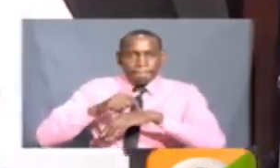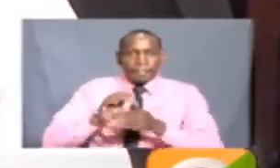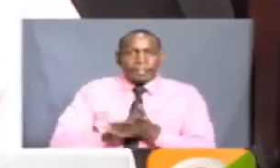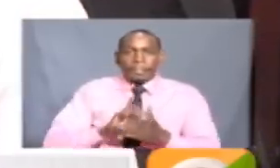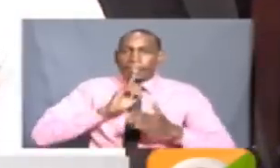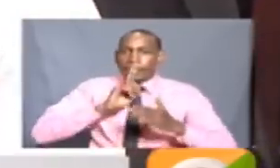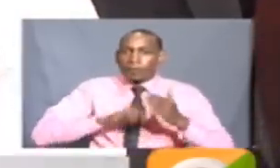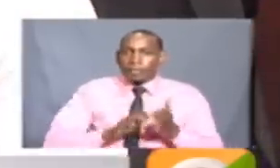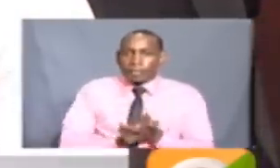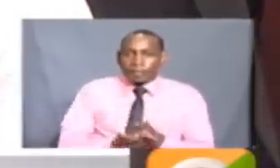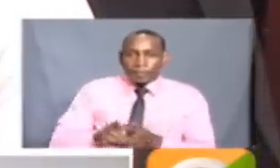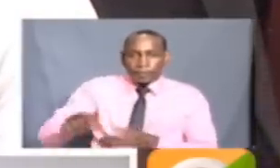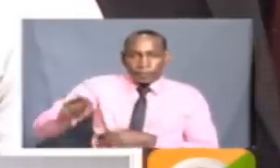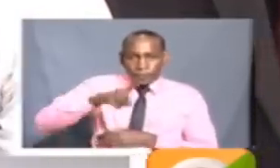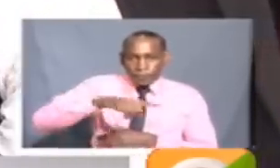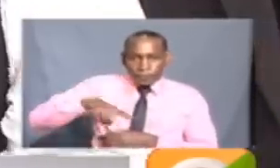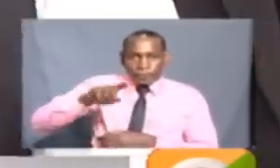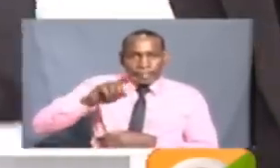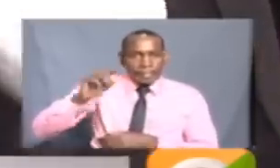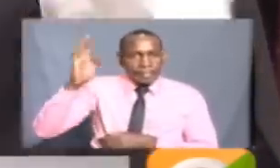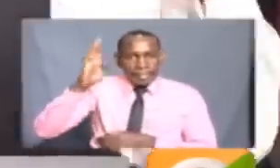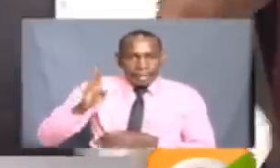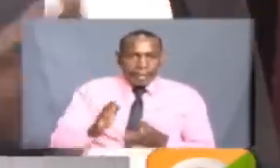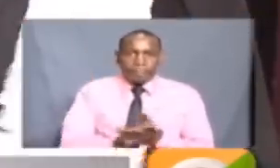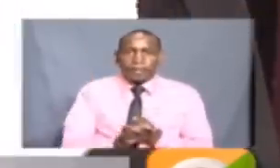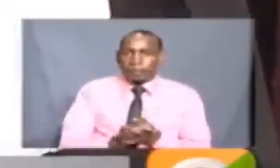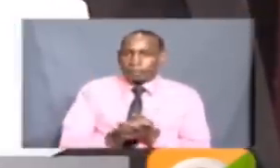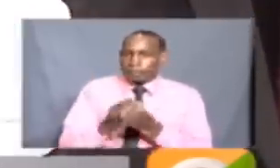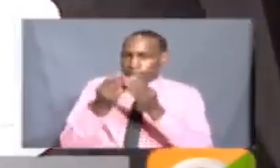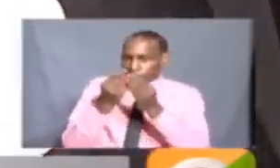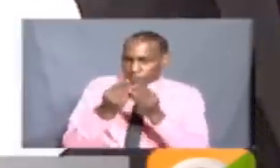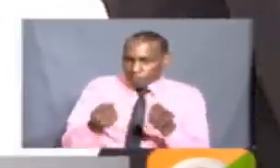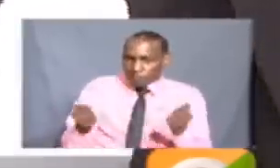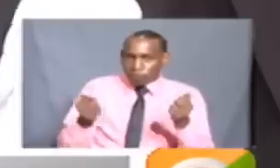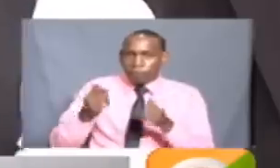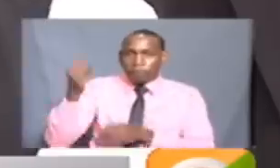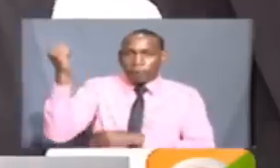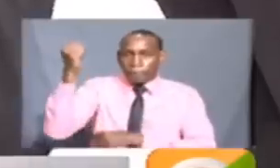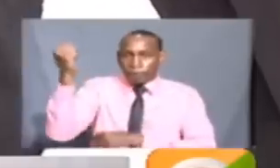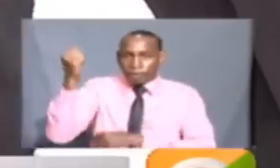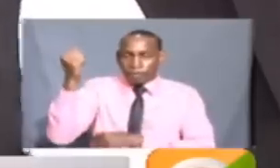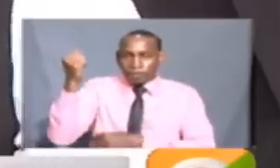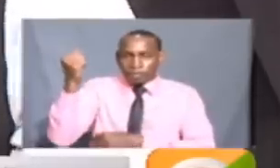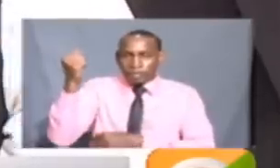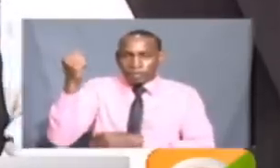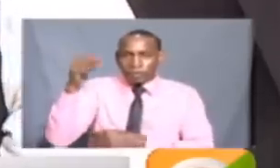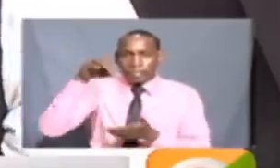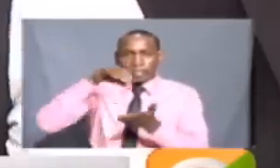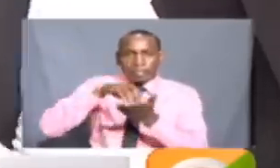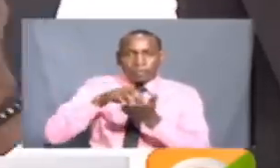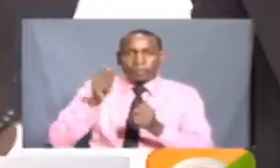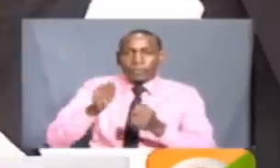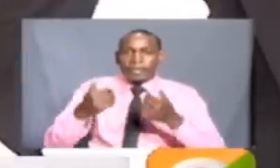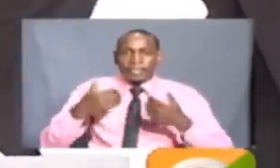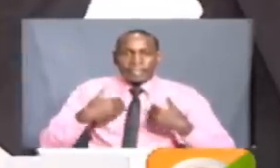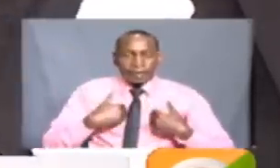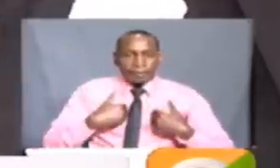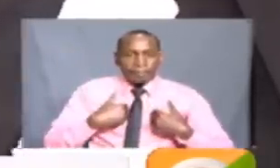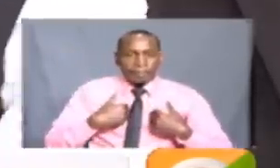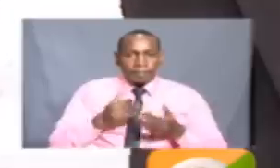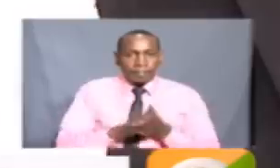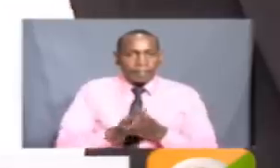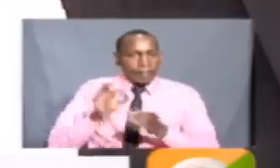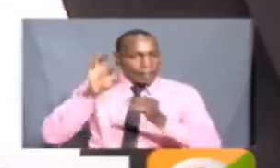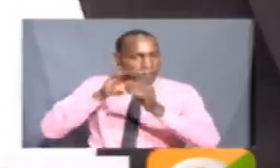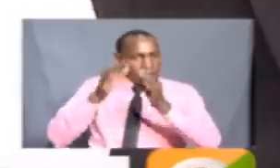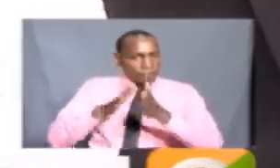always say, will we ever come out of this political morass that we are in? Will the electorate